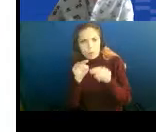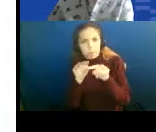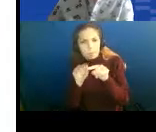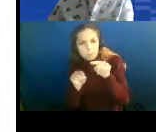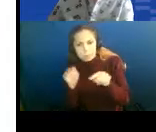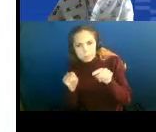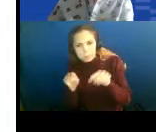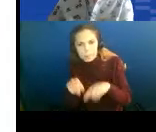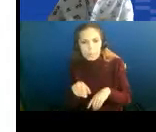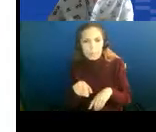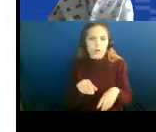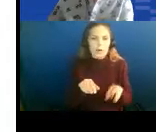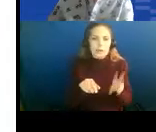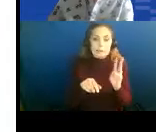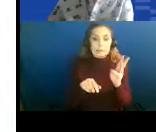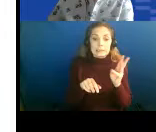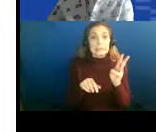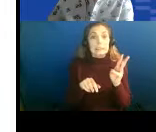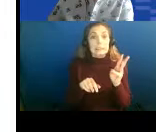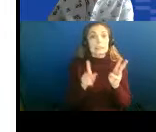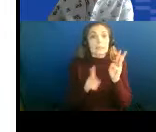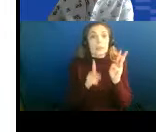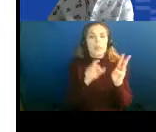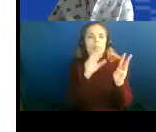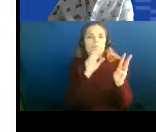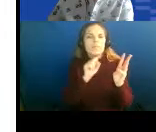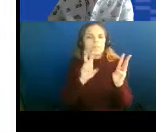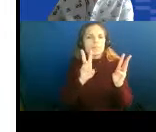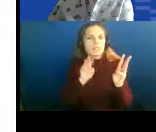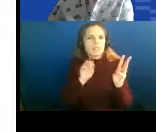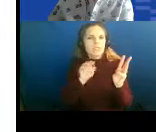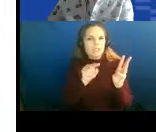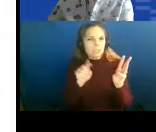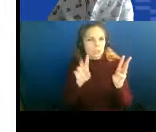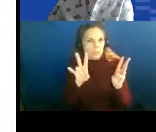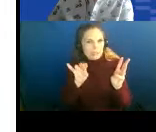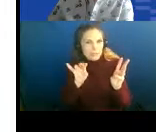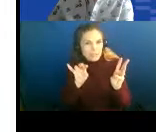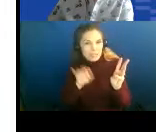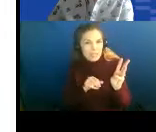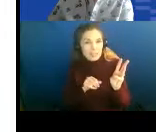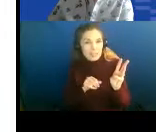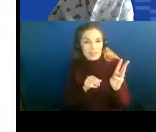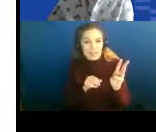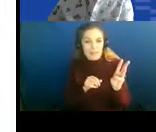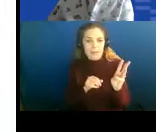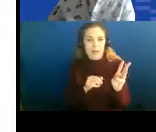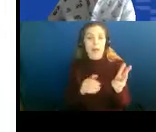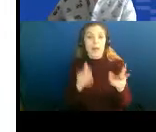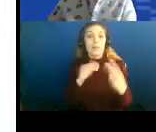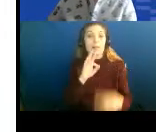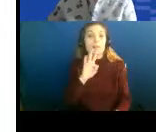of 60 to 70 years of age, and then 2 folks were over the age of 70.